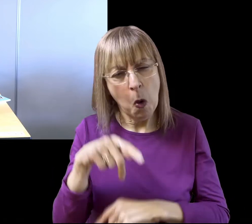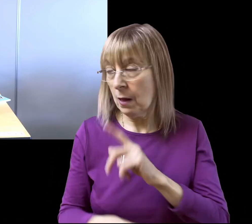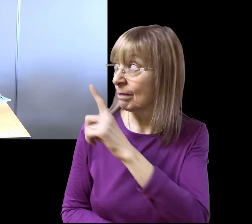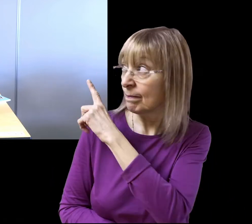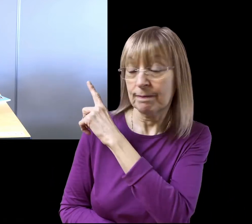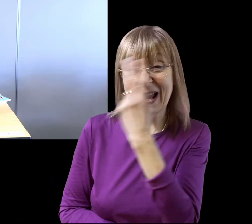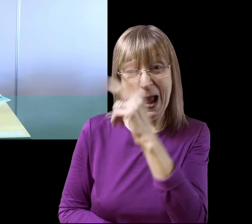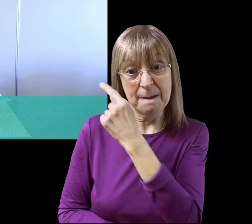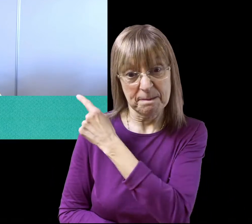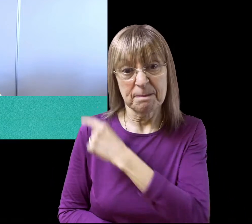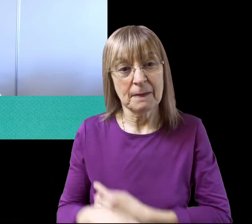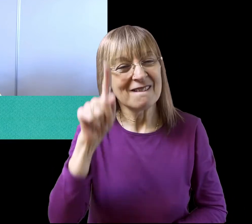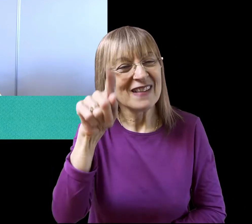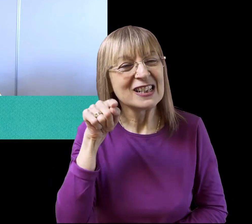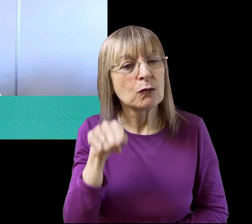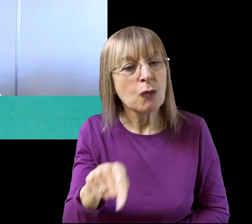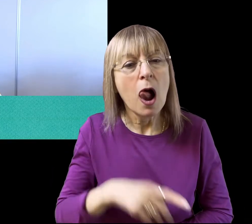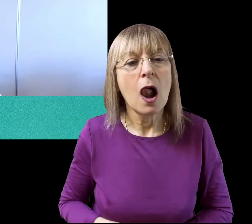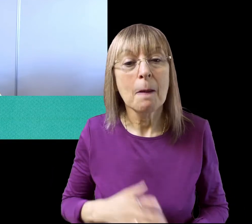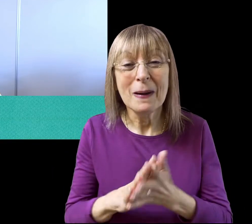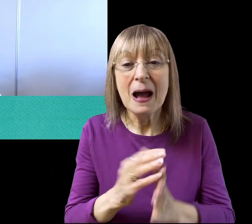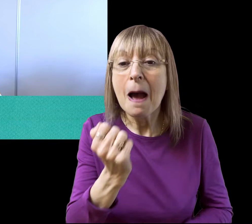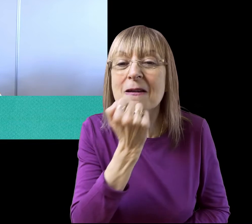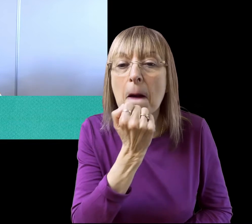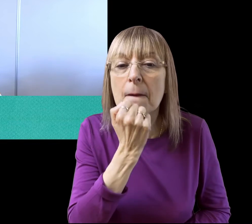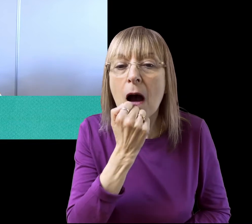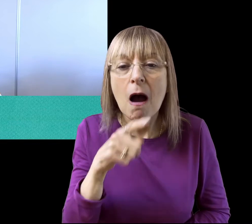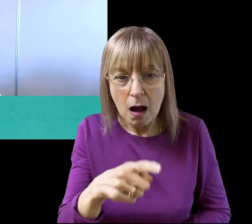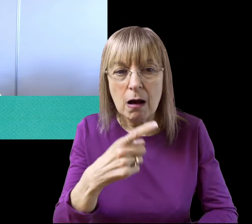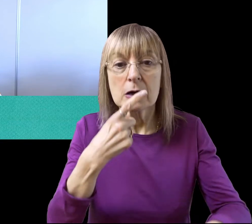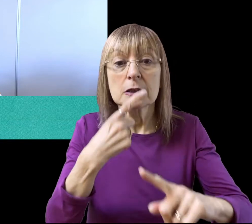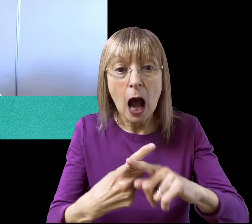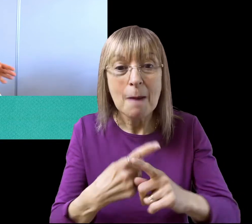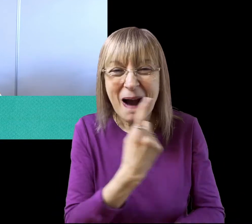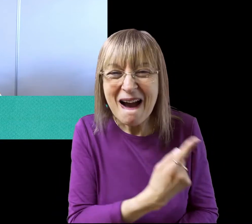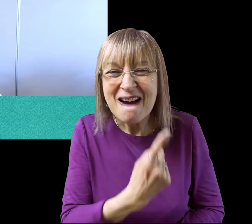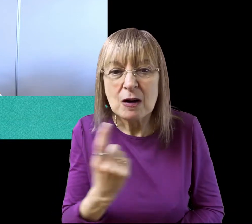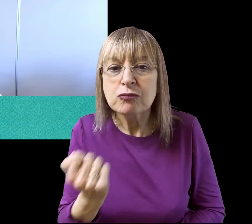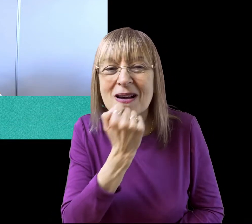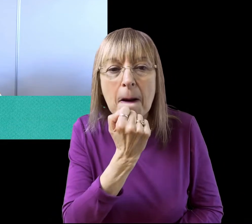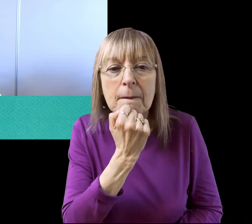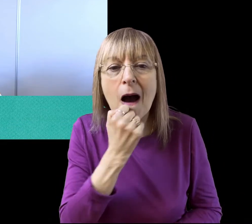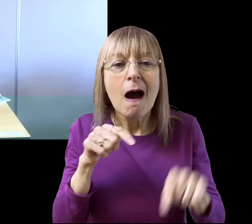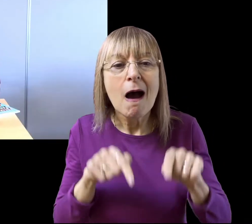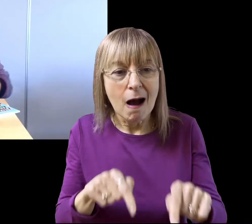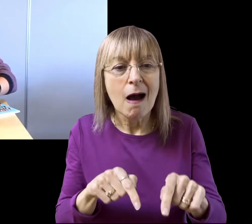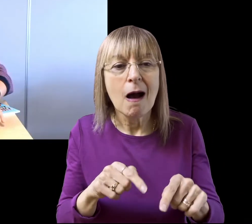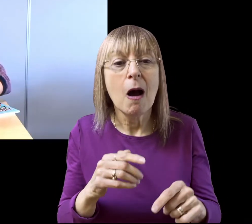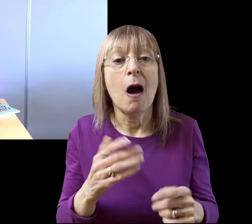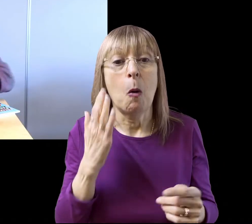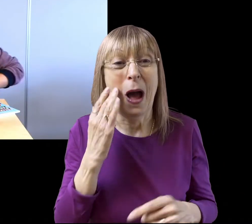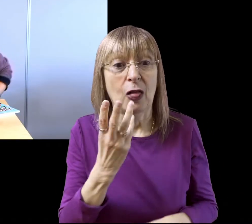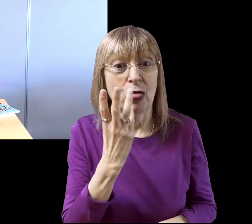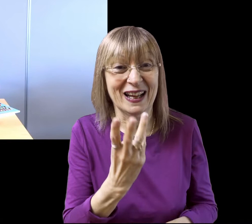1, is called a factorial. It means you take a number and you multiply it by every number on the way down. So when